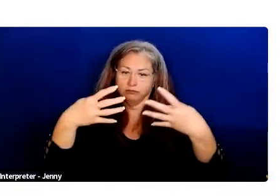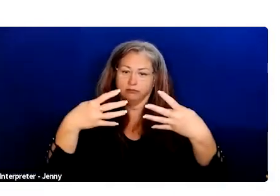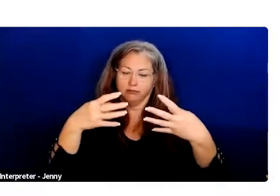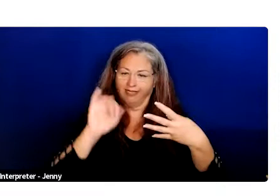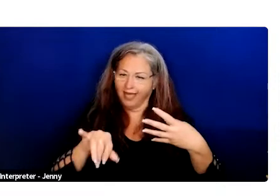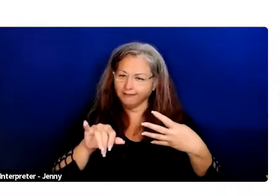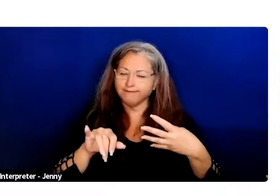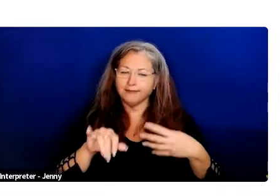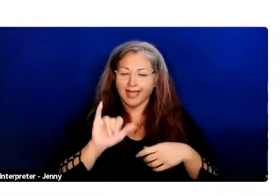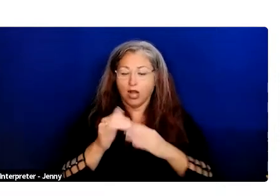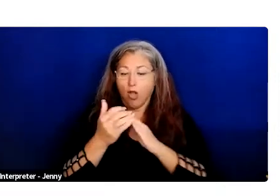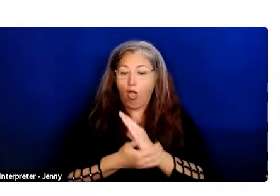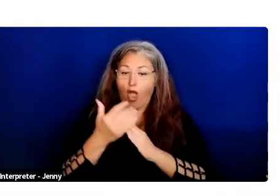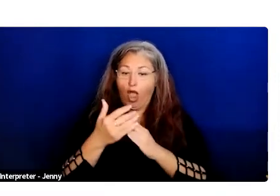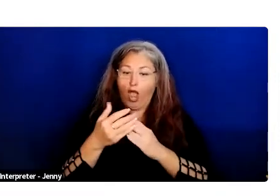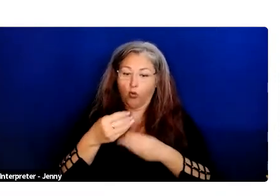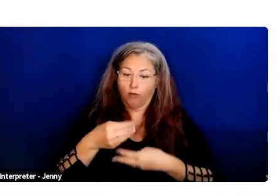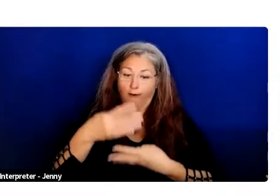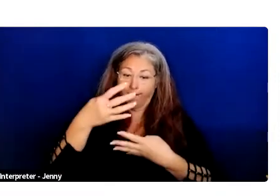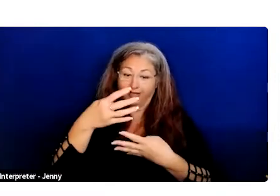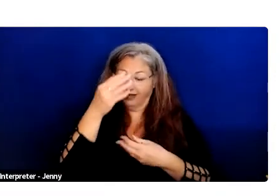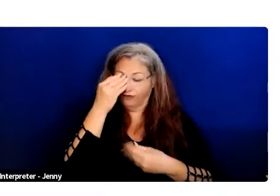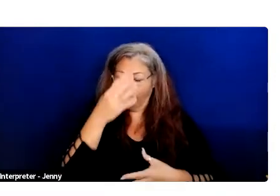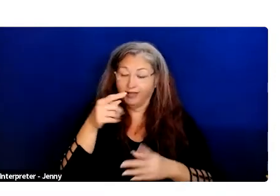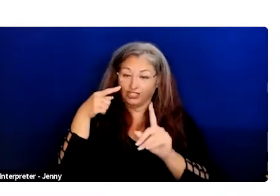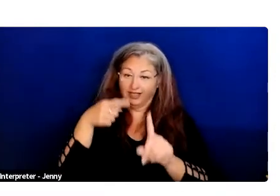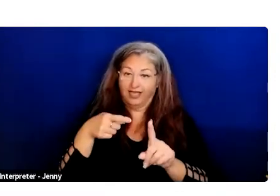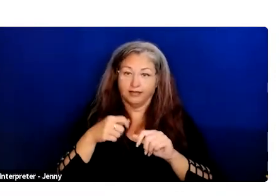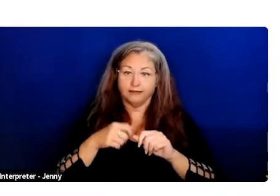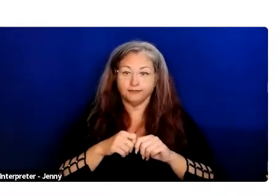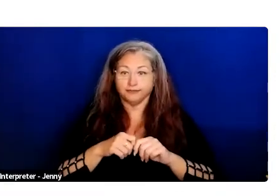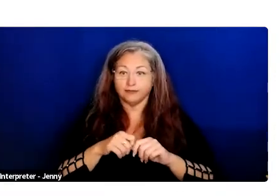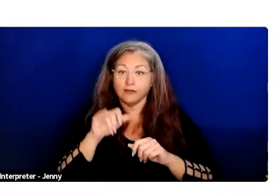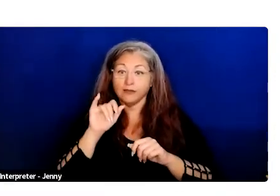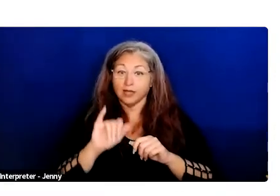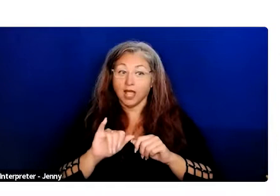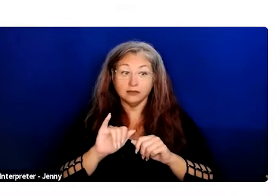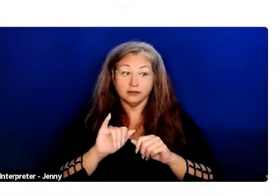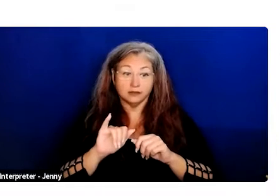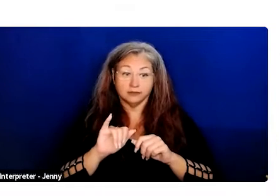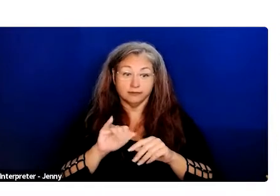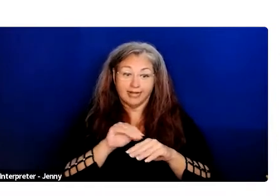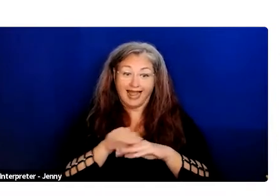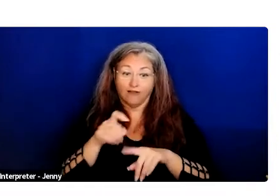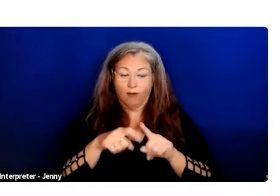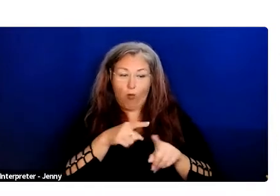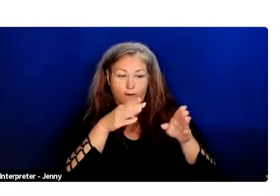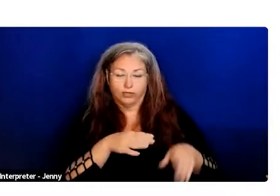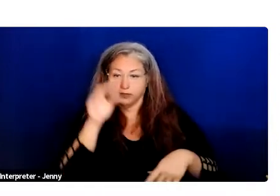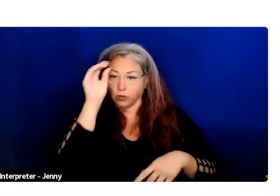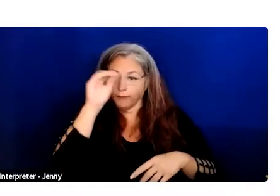The auto-populated information is the extension of someone's opinion. It is